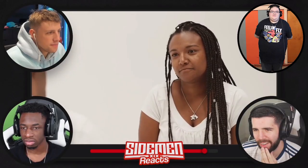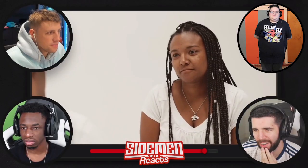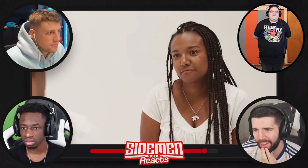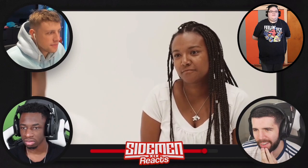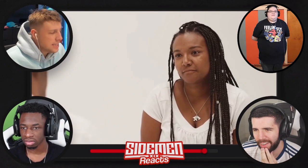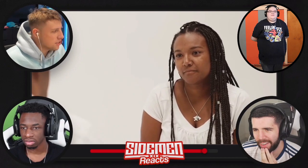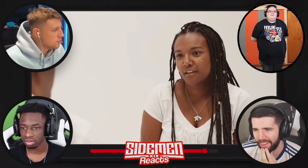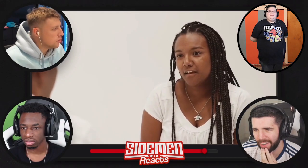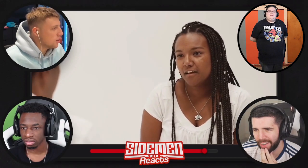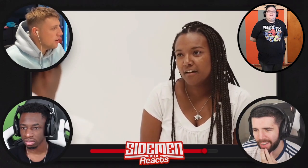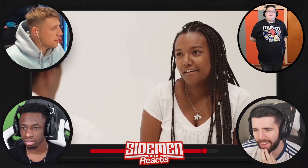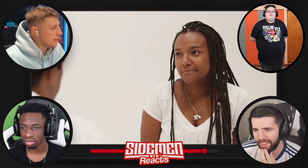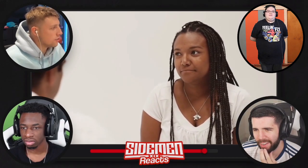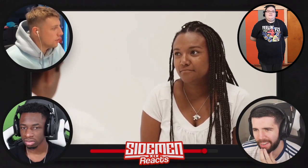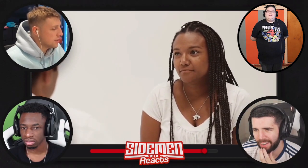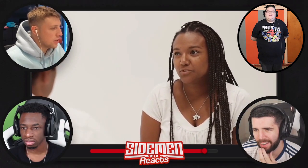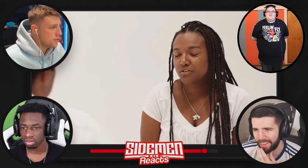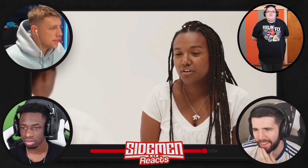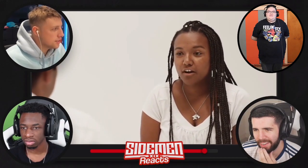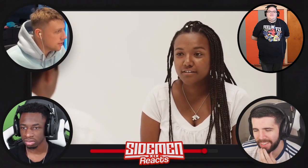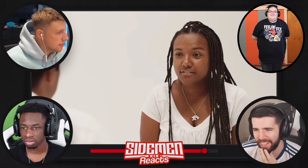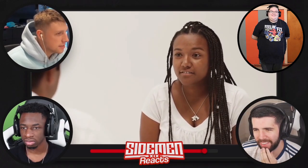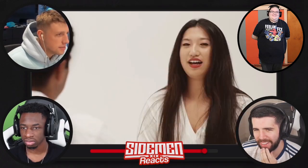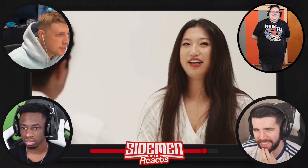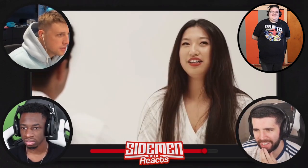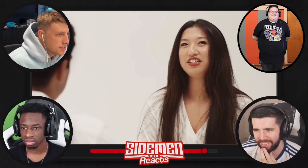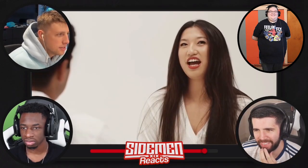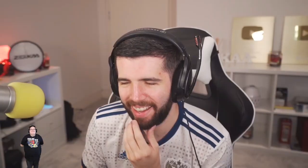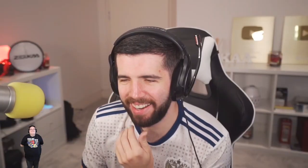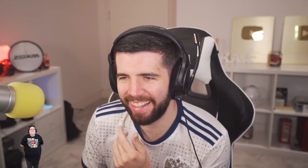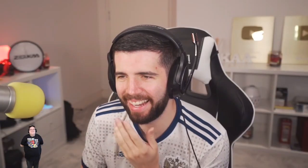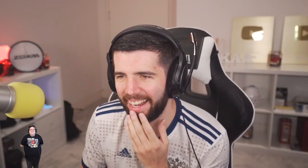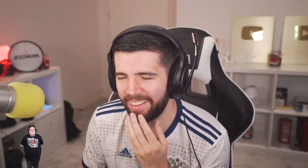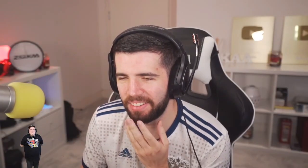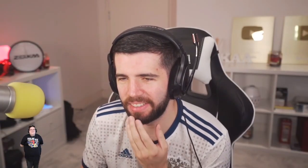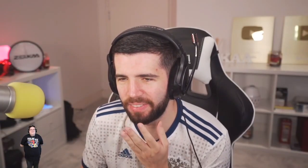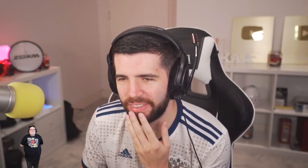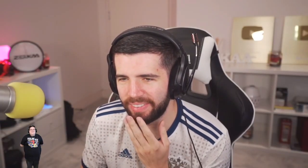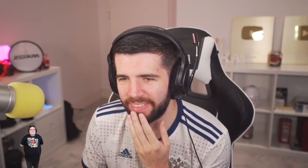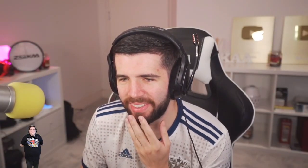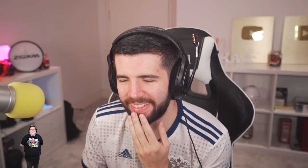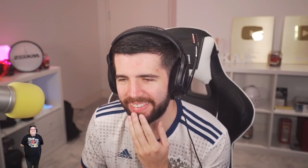yeah. What are you interested he's in? He's a smooth guy, Sancho. I'll tell you what, he's great. Having a great time. Harry would like,